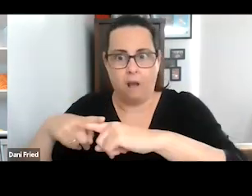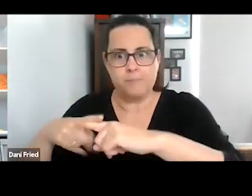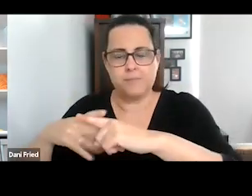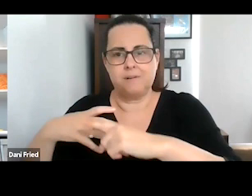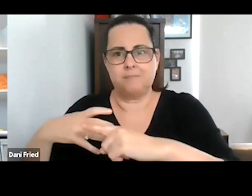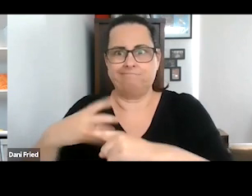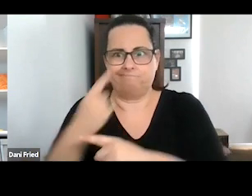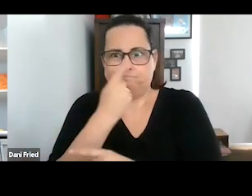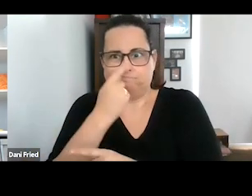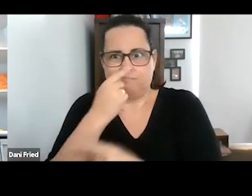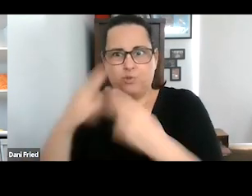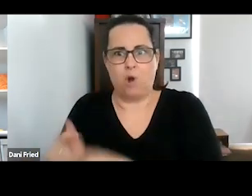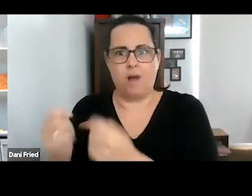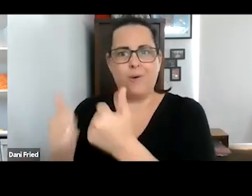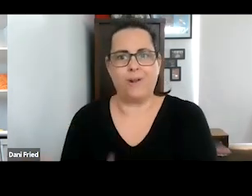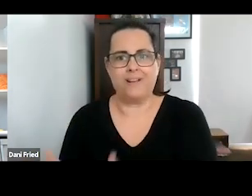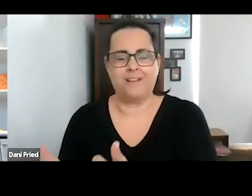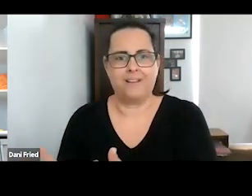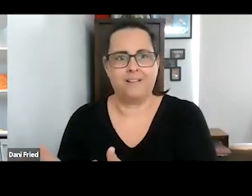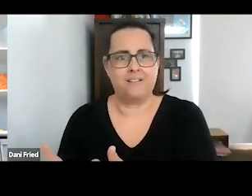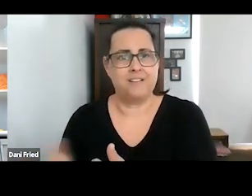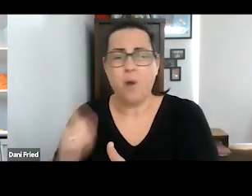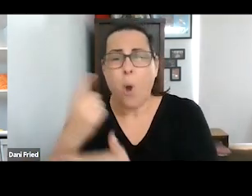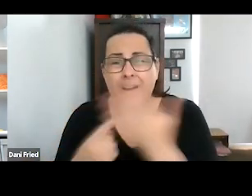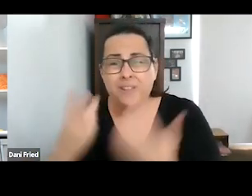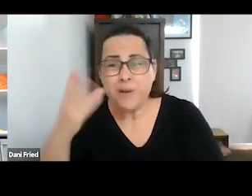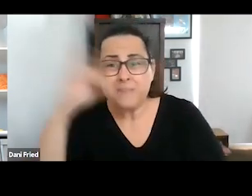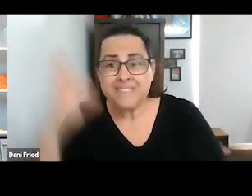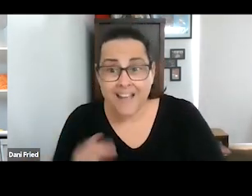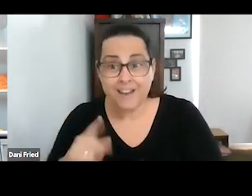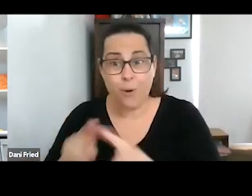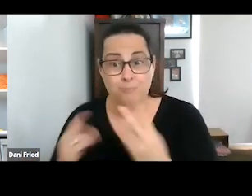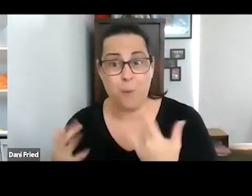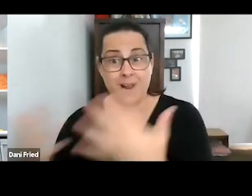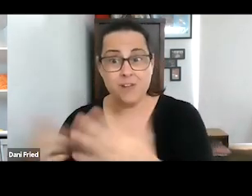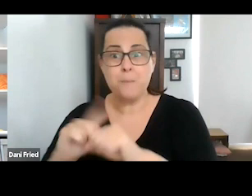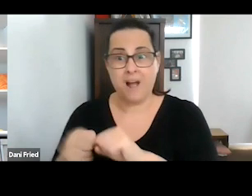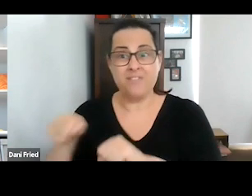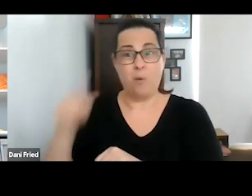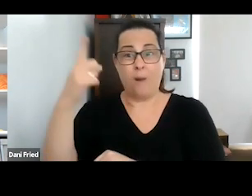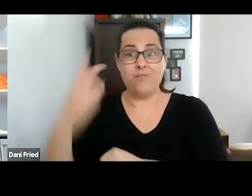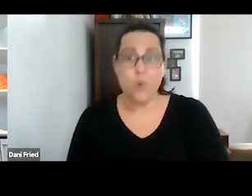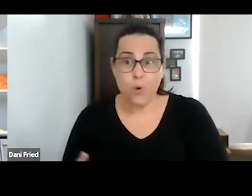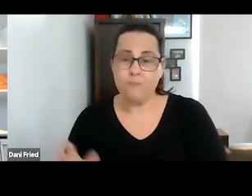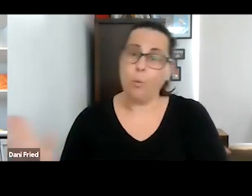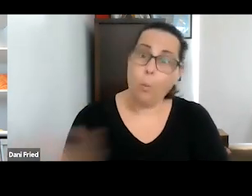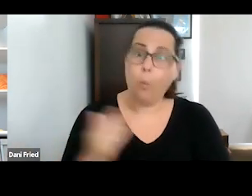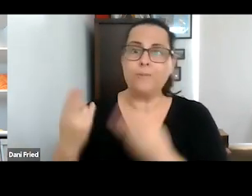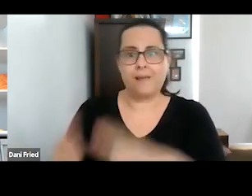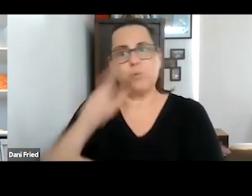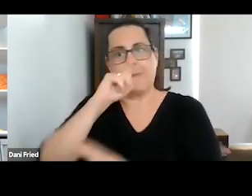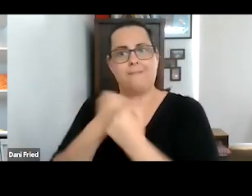die prematurely. In fact, even though they only represent 3% of the population, they account for 1/3 of all avoidable